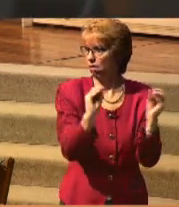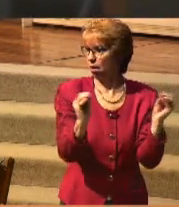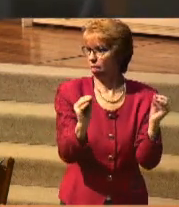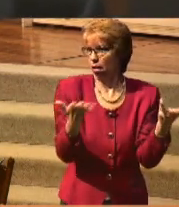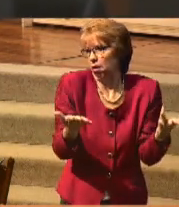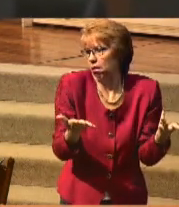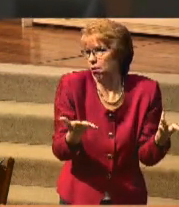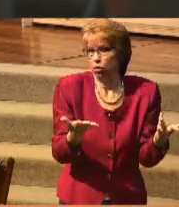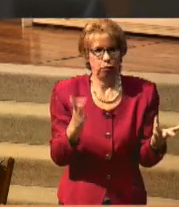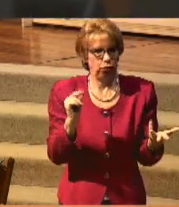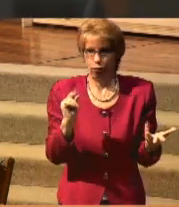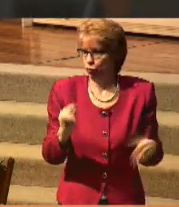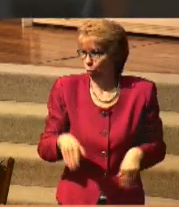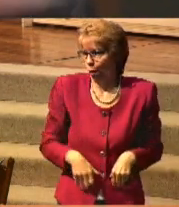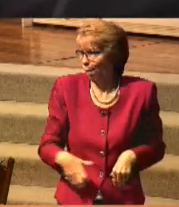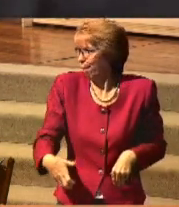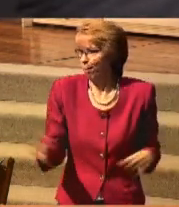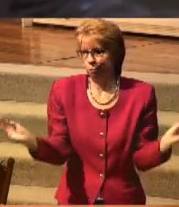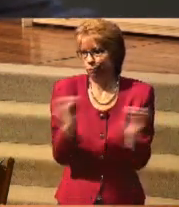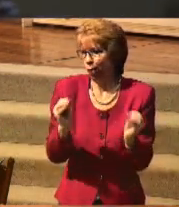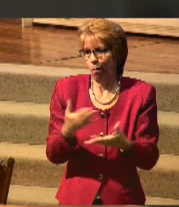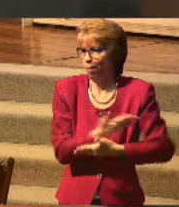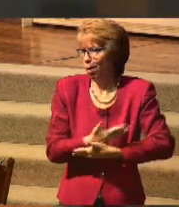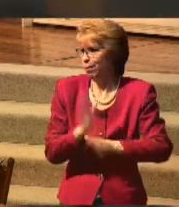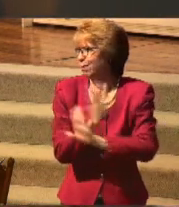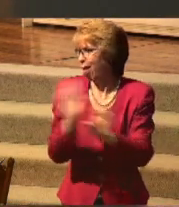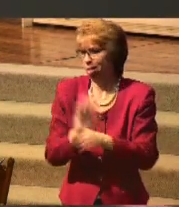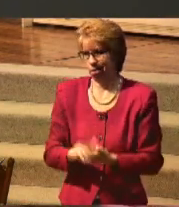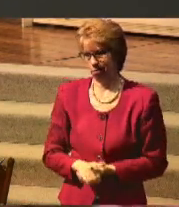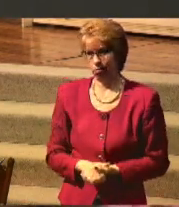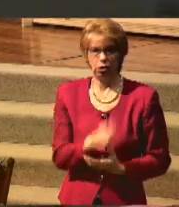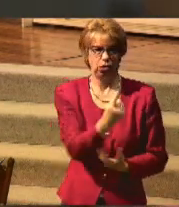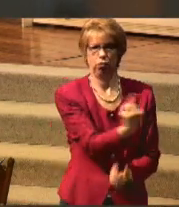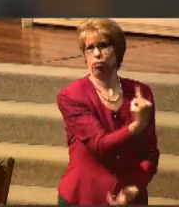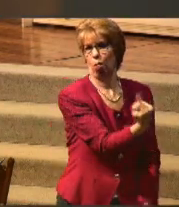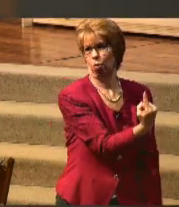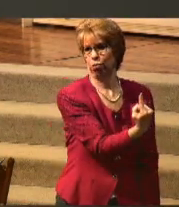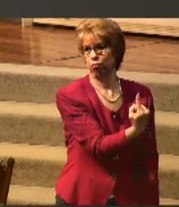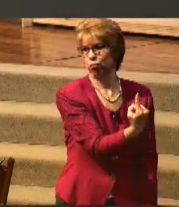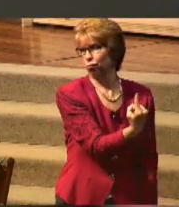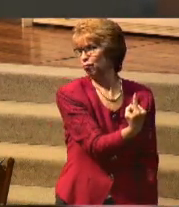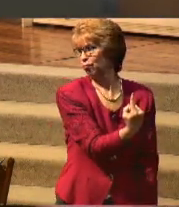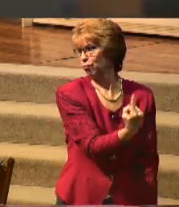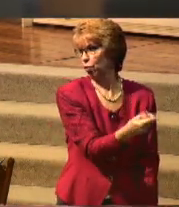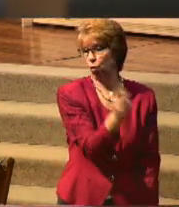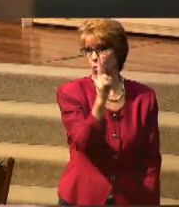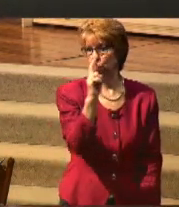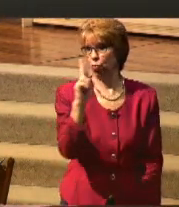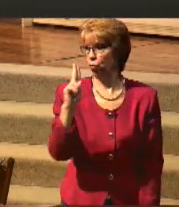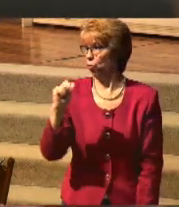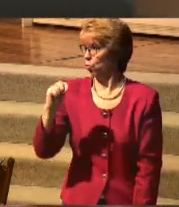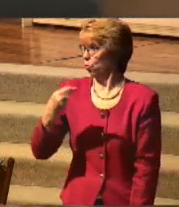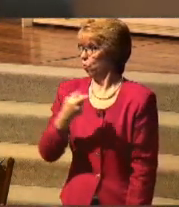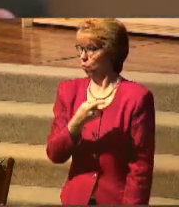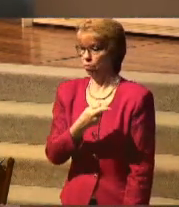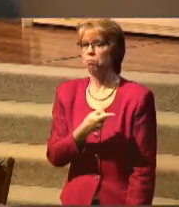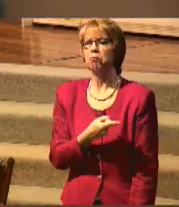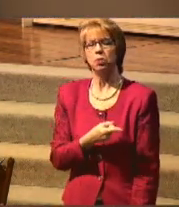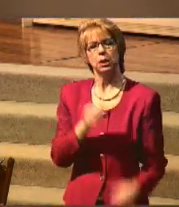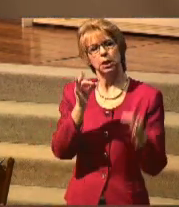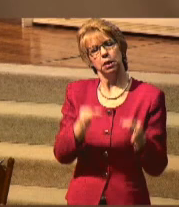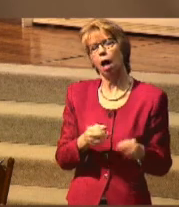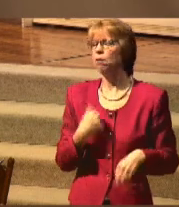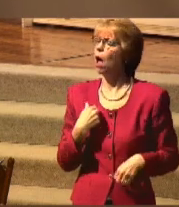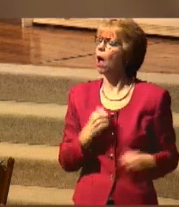to cherish. She was all alone. And Ruth, she decided she was going to follow